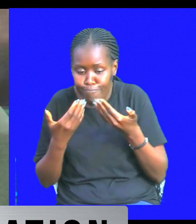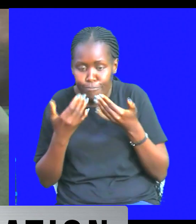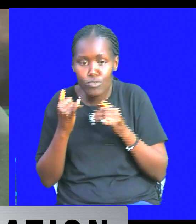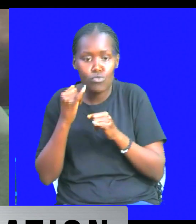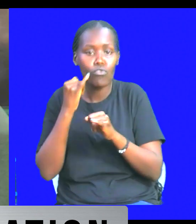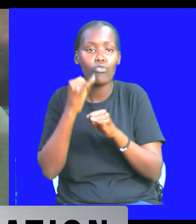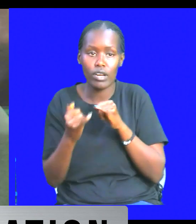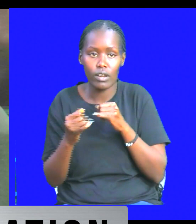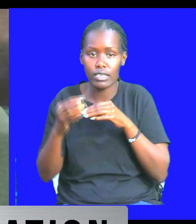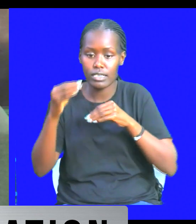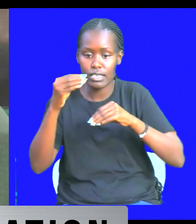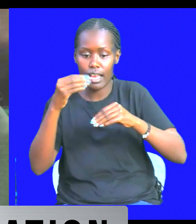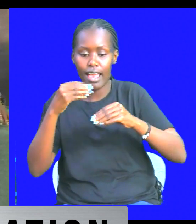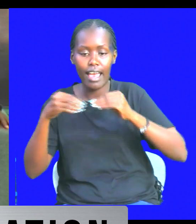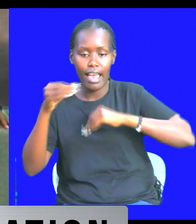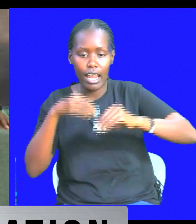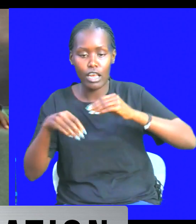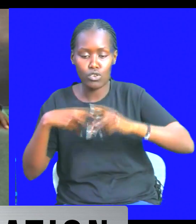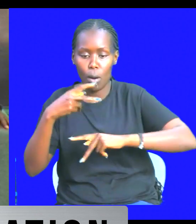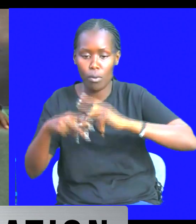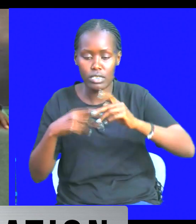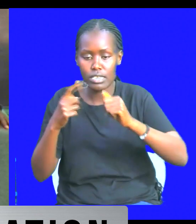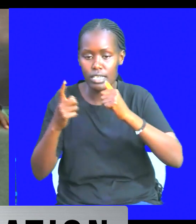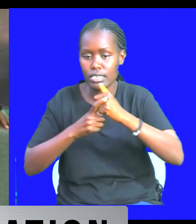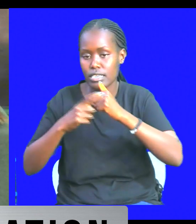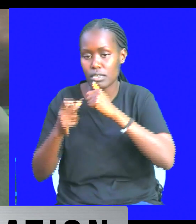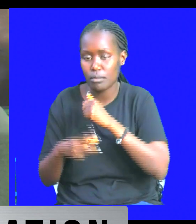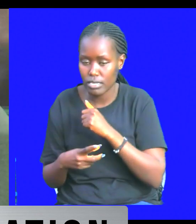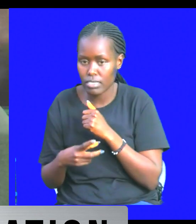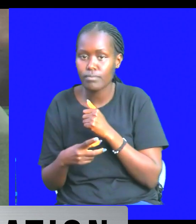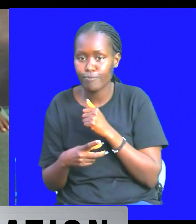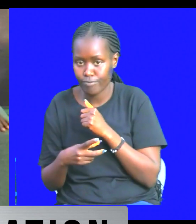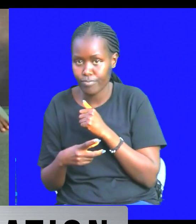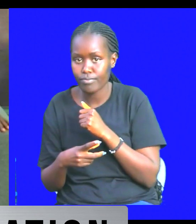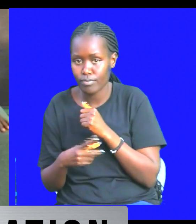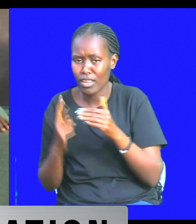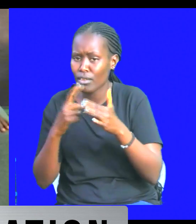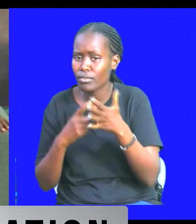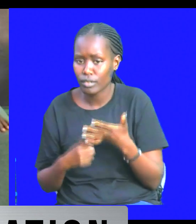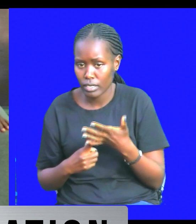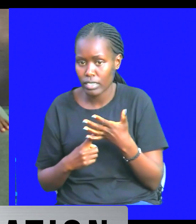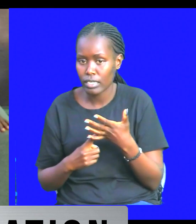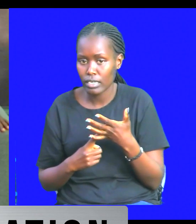electoral processes in about 6 months was basically